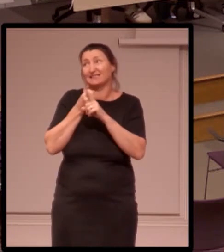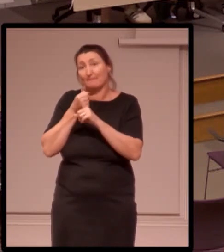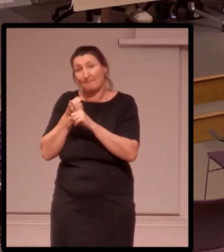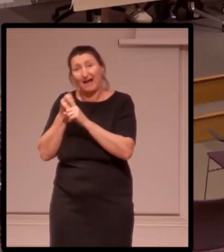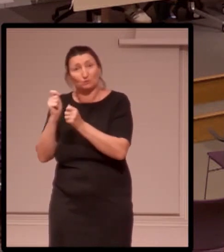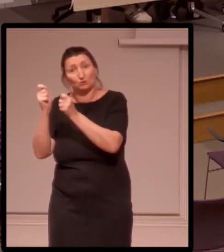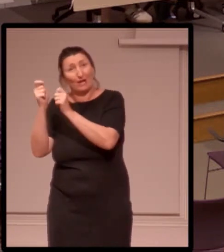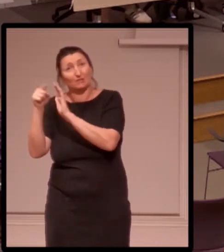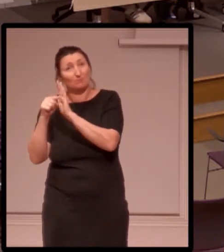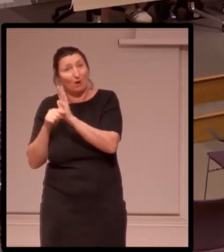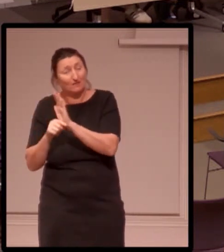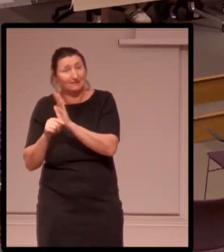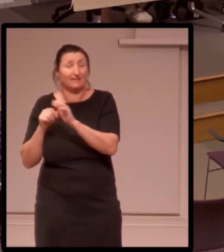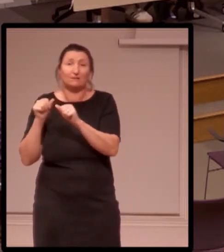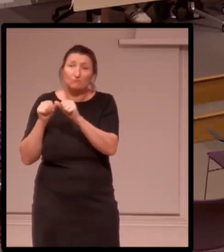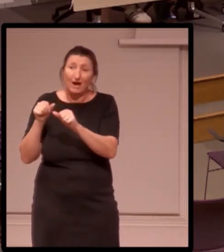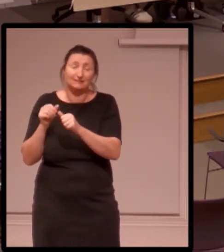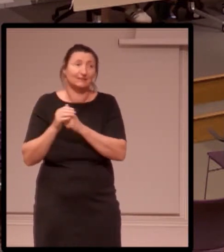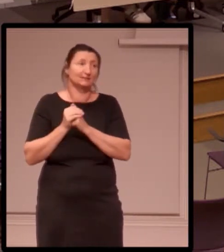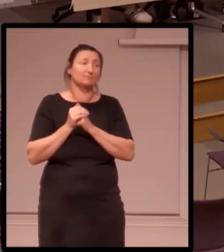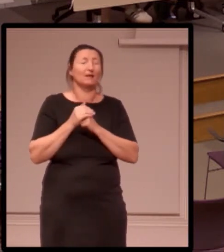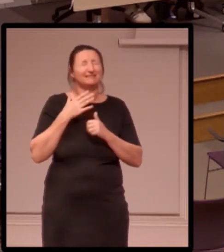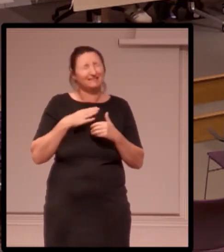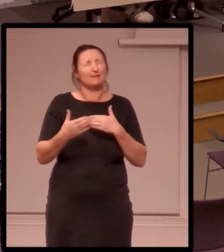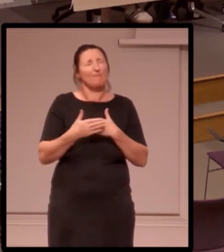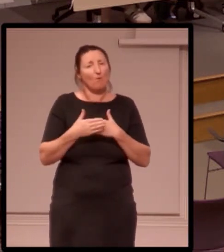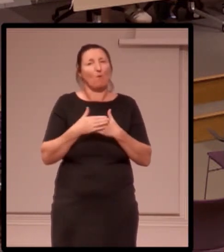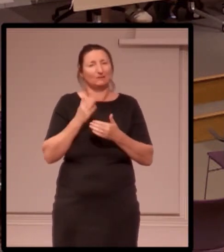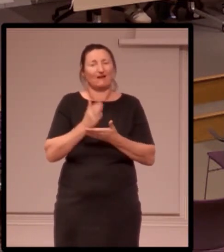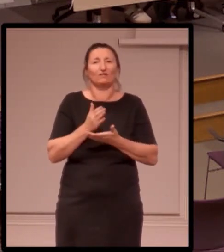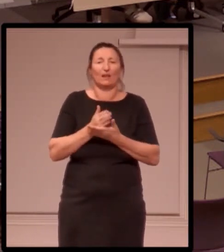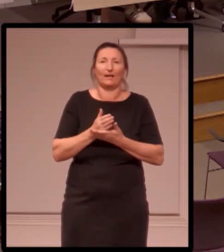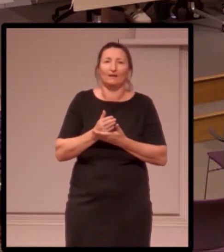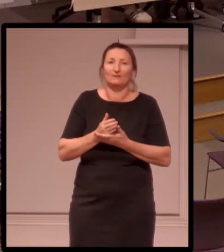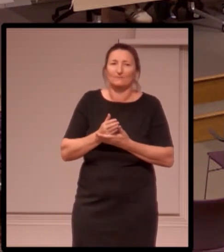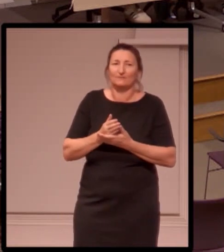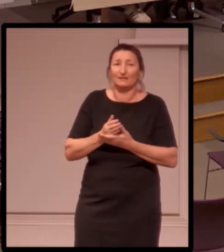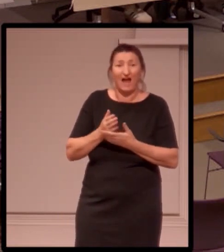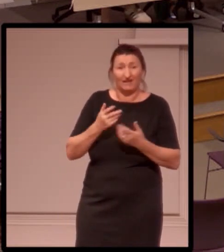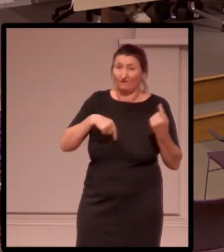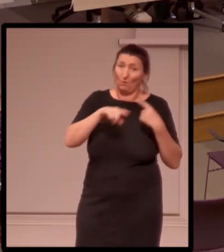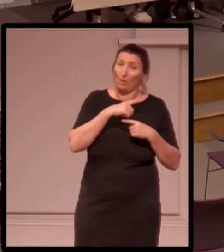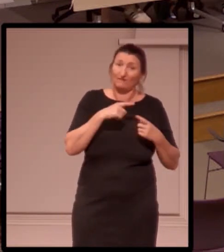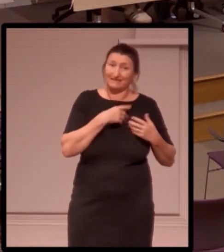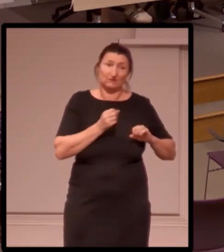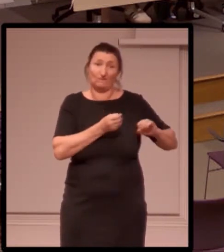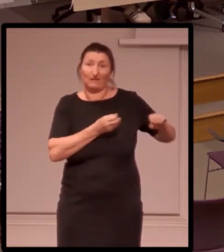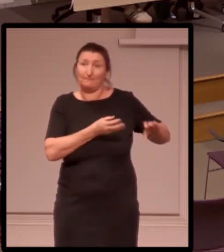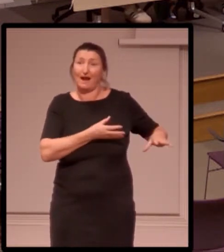to change some of the practices. But there's so much more that we need to keep doing. And I think the message from tonight is for us all to take that back and share that when